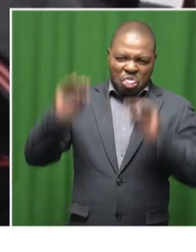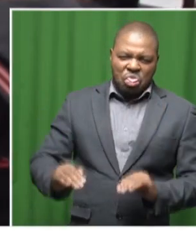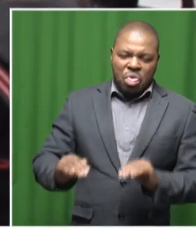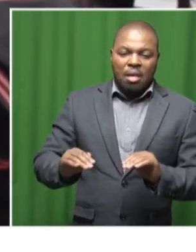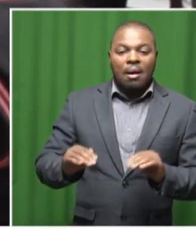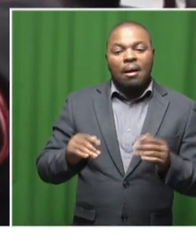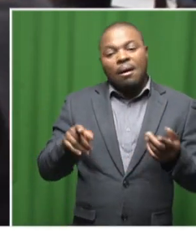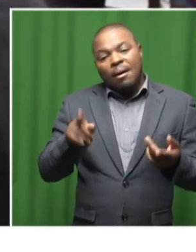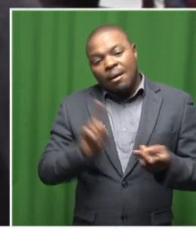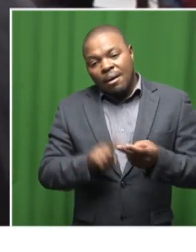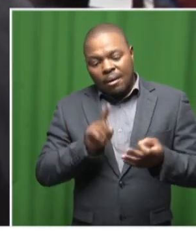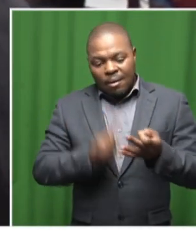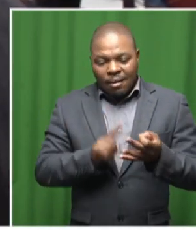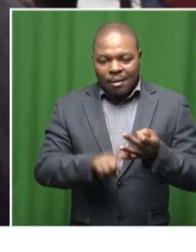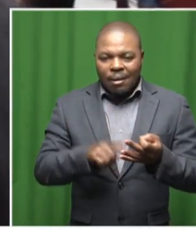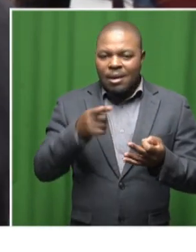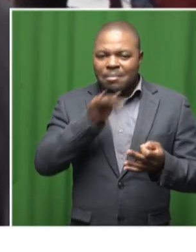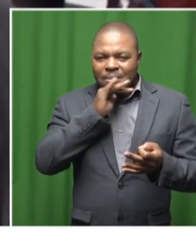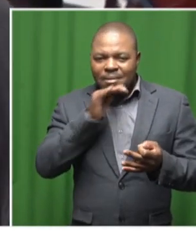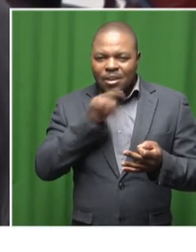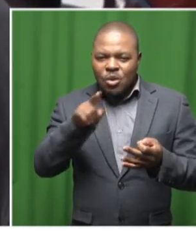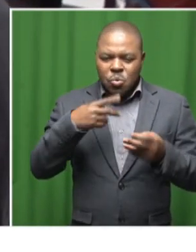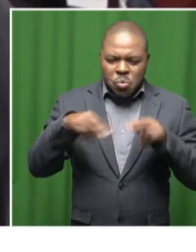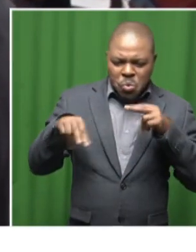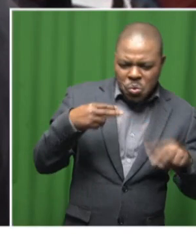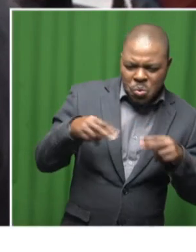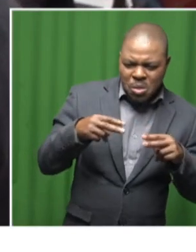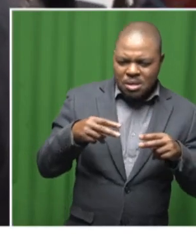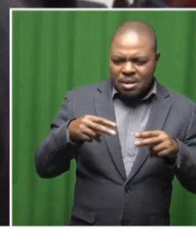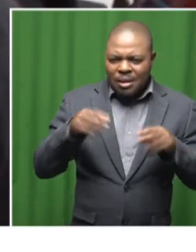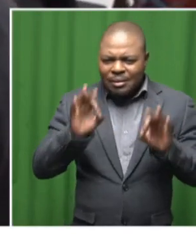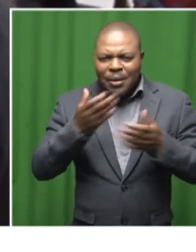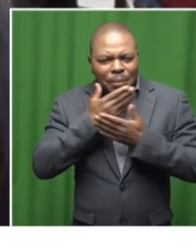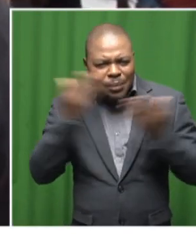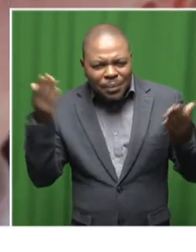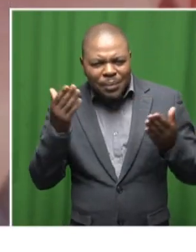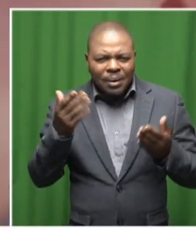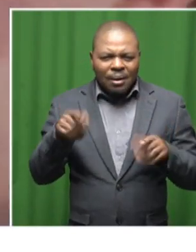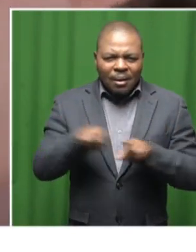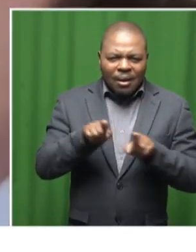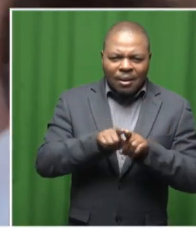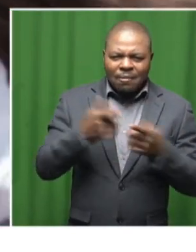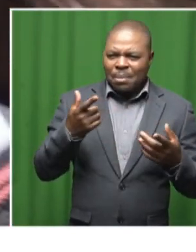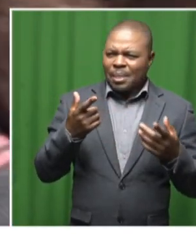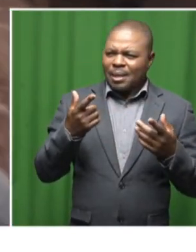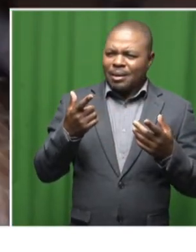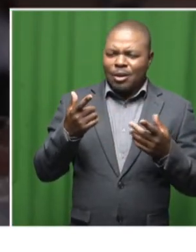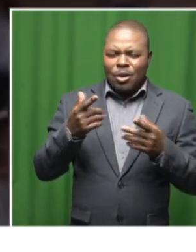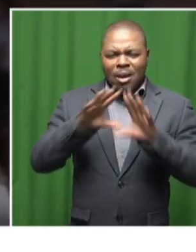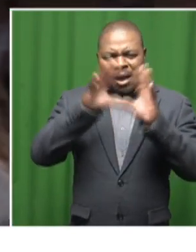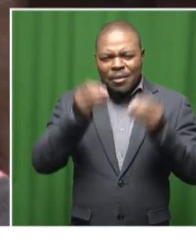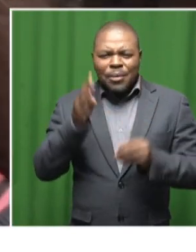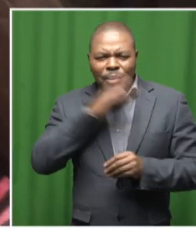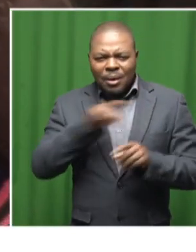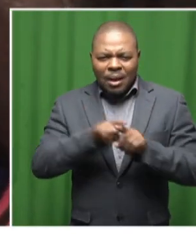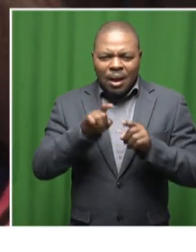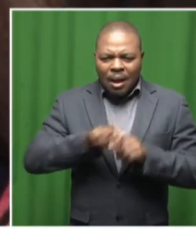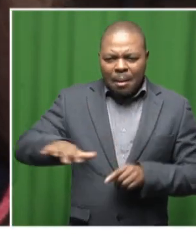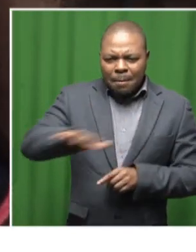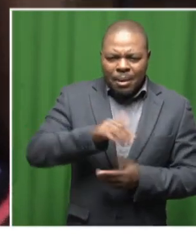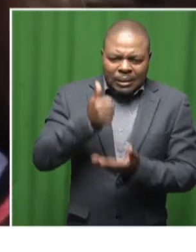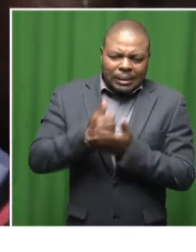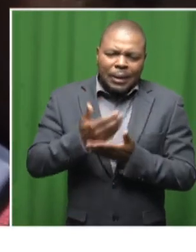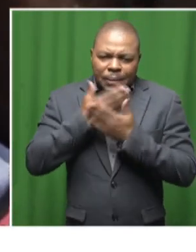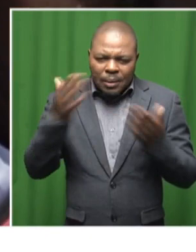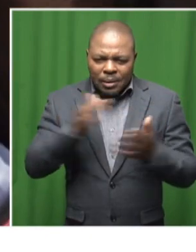you do not have proper utensils, a plate where you can, get your helping for the day. You don't have a place where to sit.